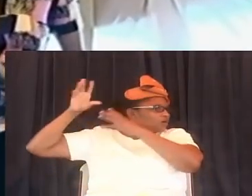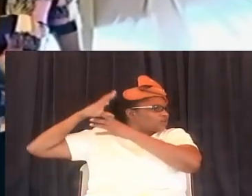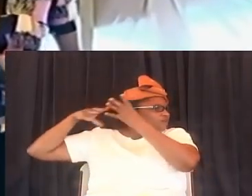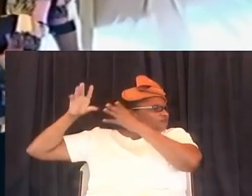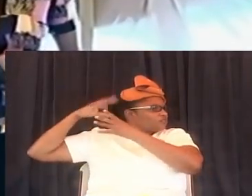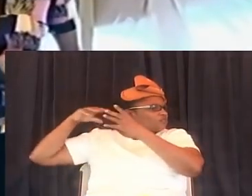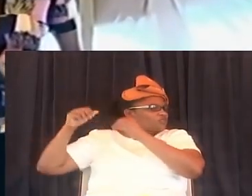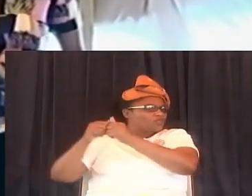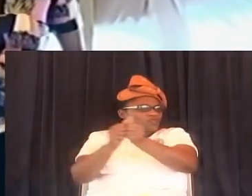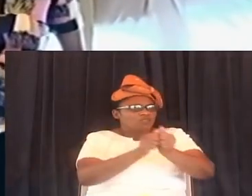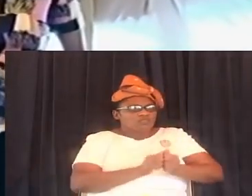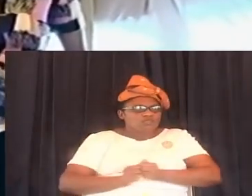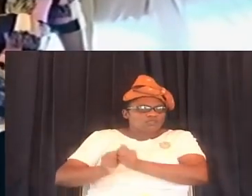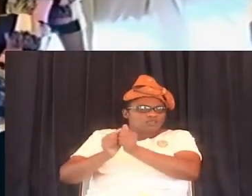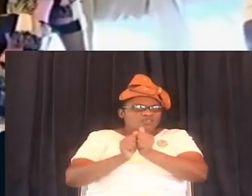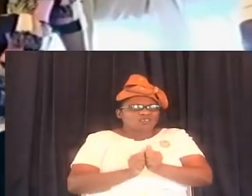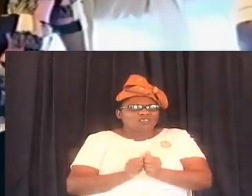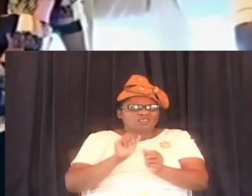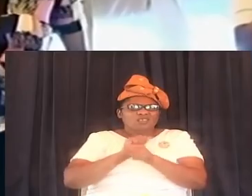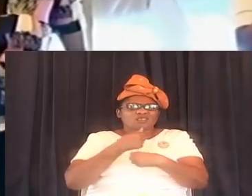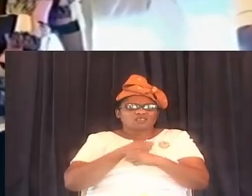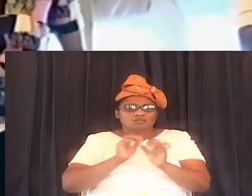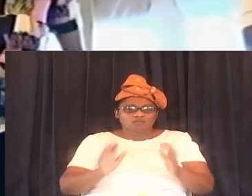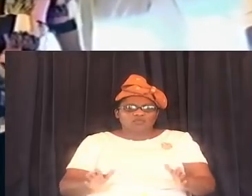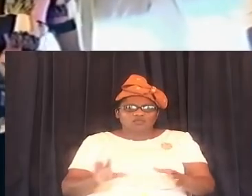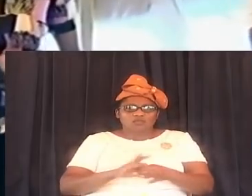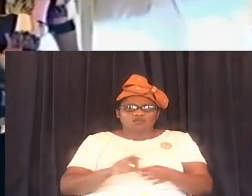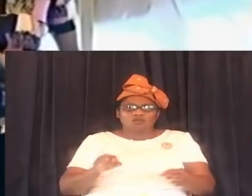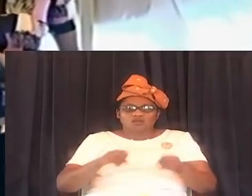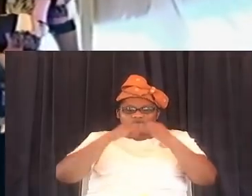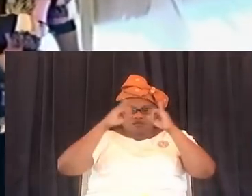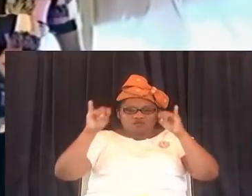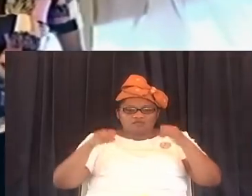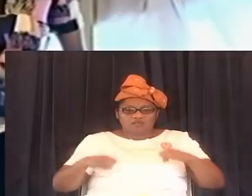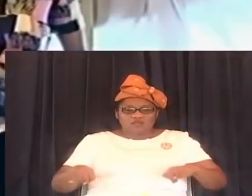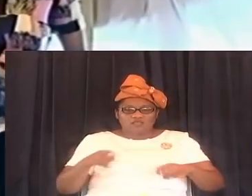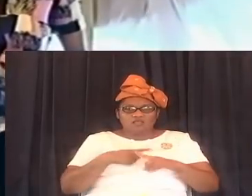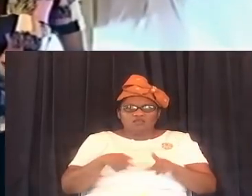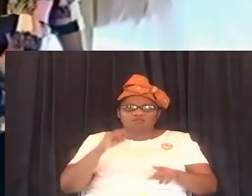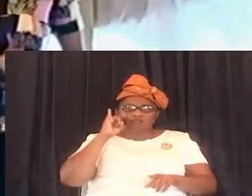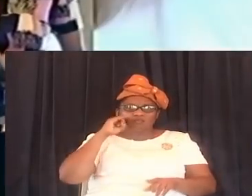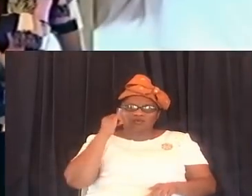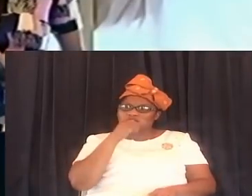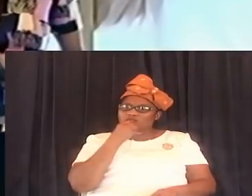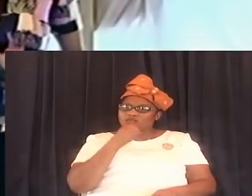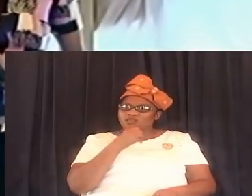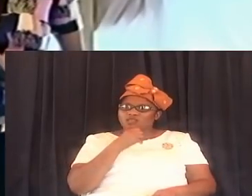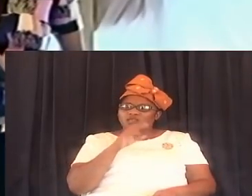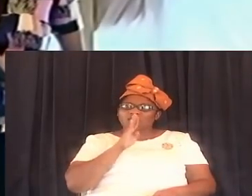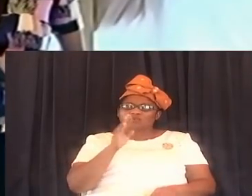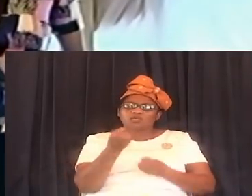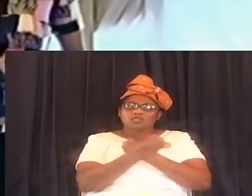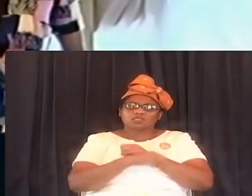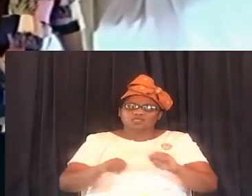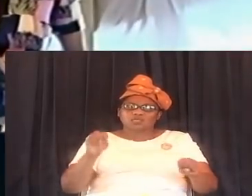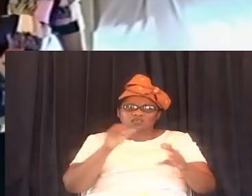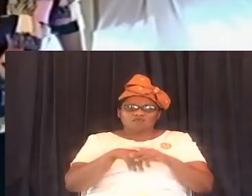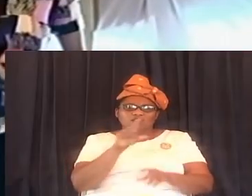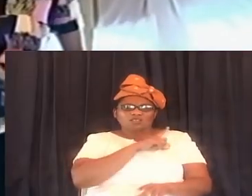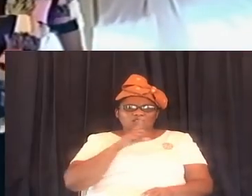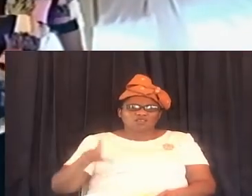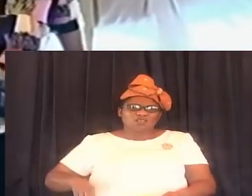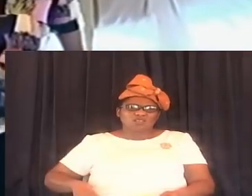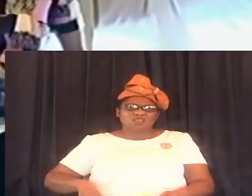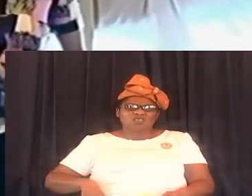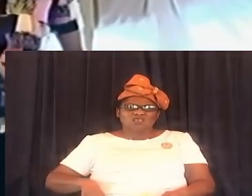go to confusion together, that the makers of idols. But Israel shall be saved in the Lord with an everlasting